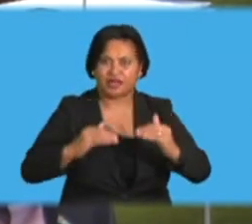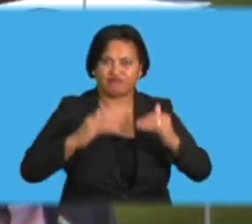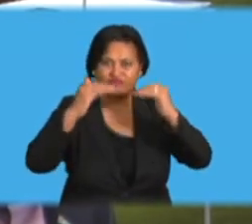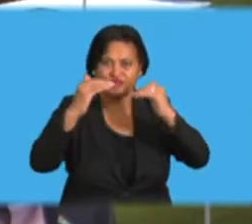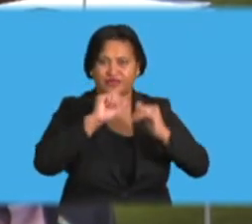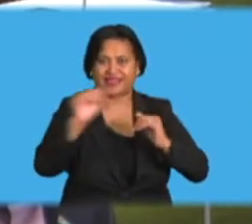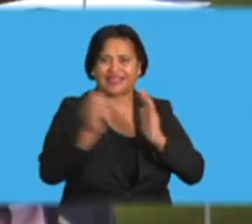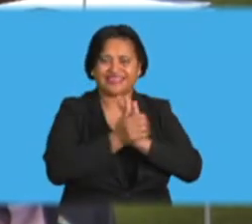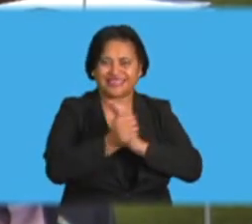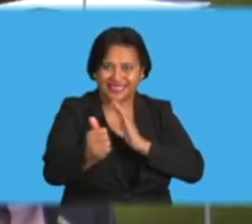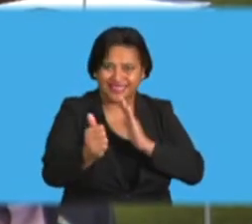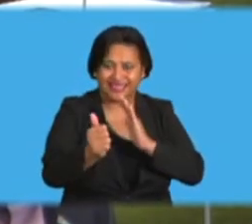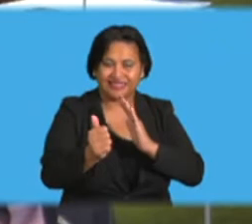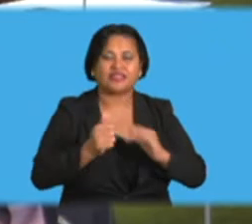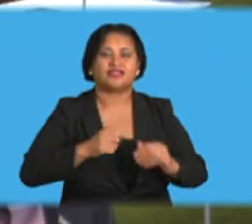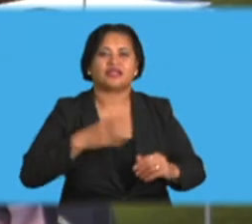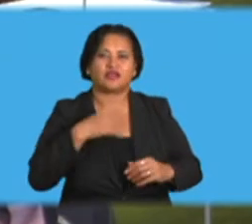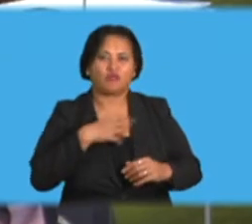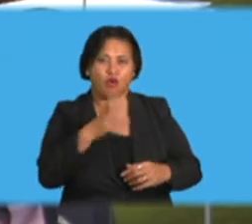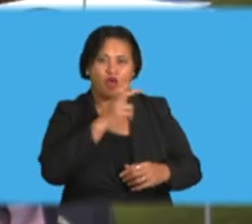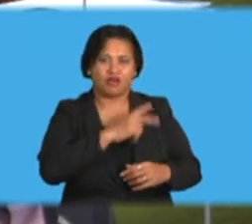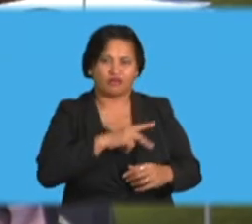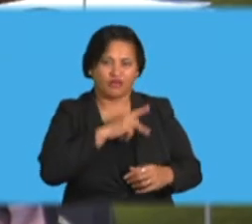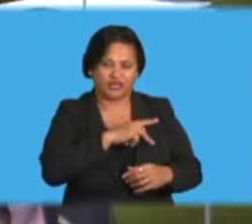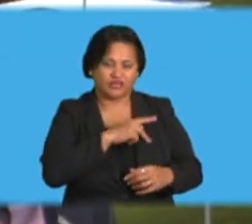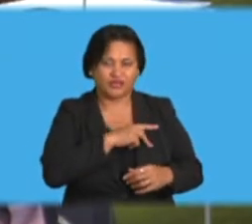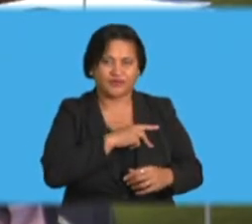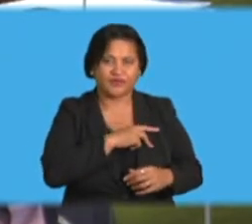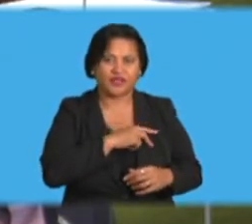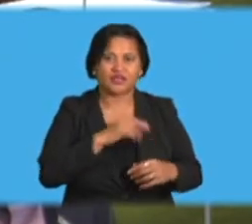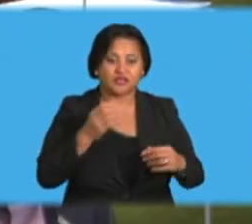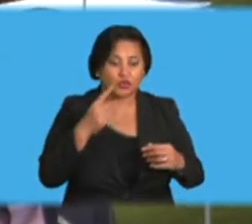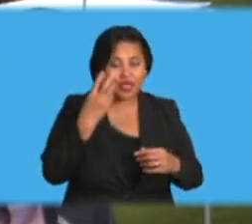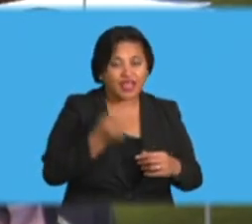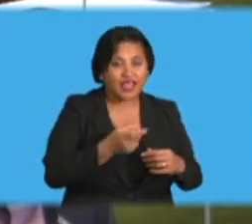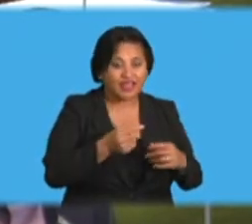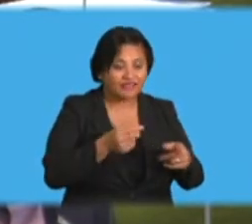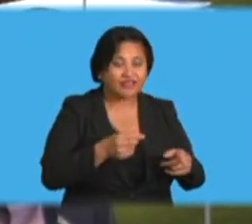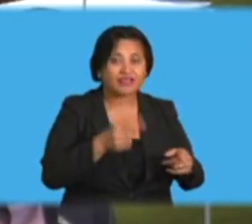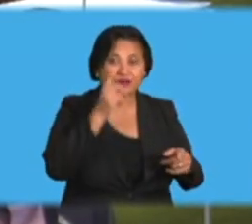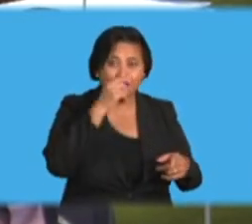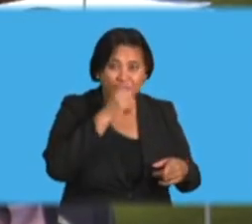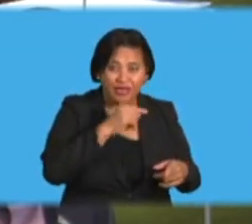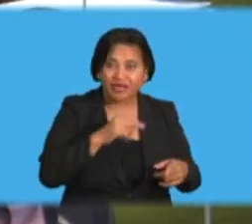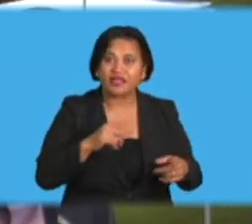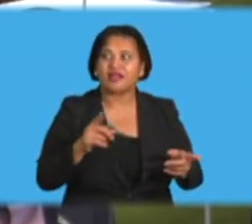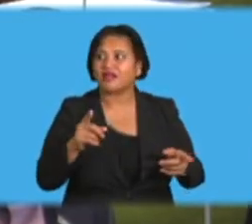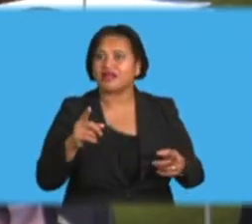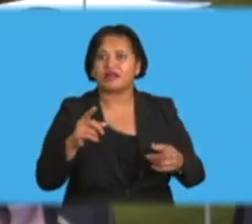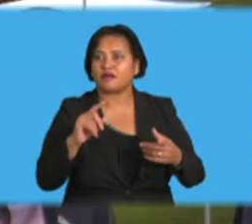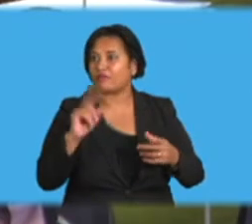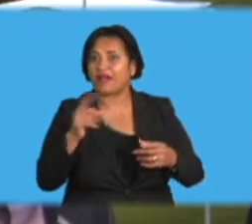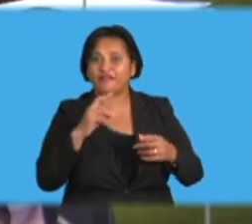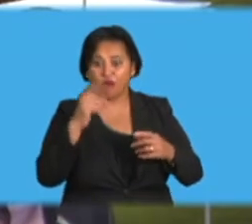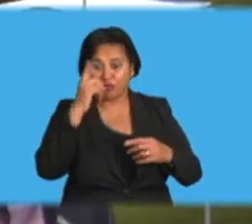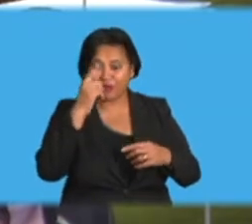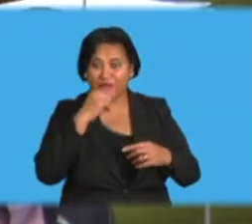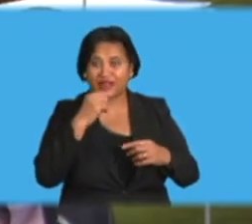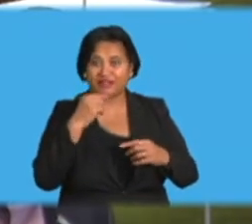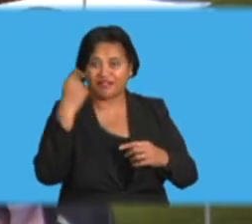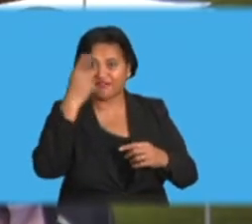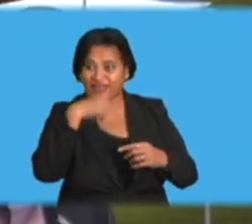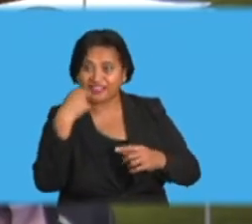replace manpower or human power, it cannot replace the warmth of people-to-people interaction or the human touch, which is very